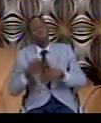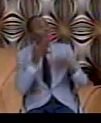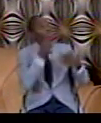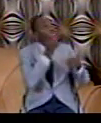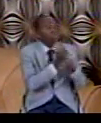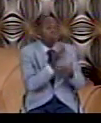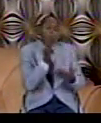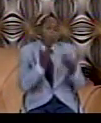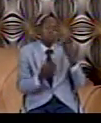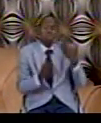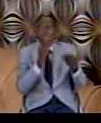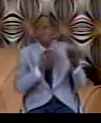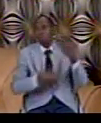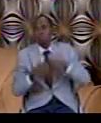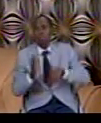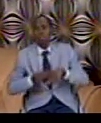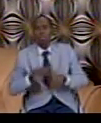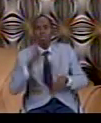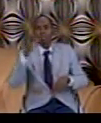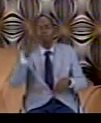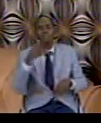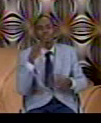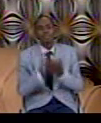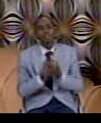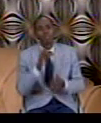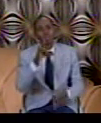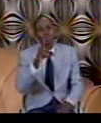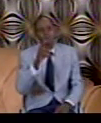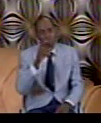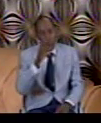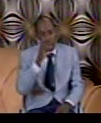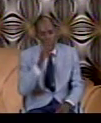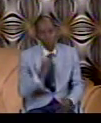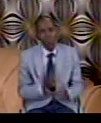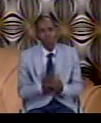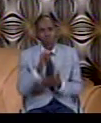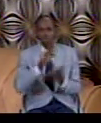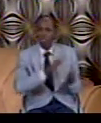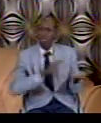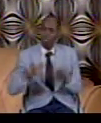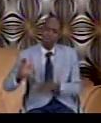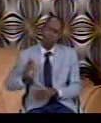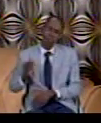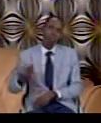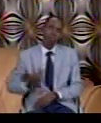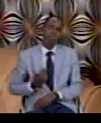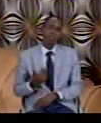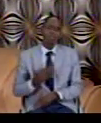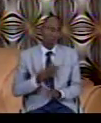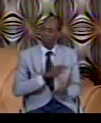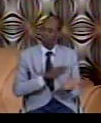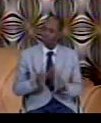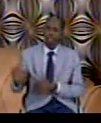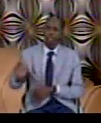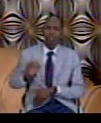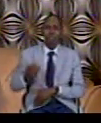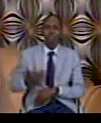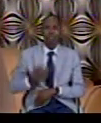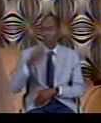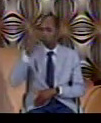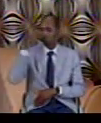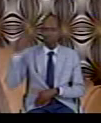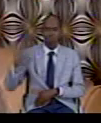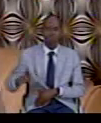come back. And God said, thou fool. They neglect their soul. They overlook their soul. They abandon their